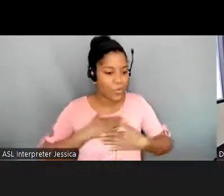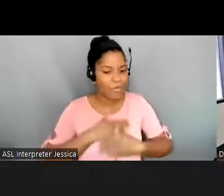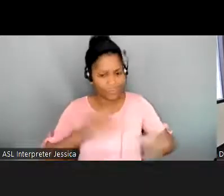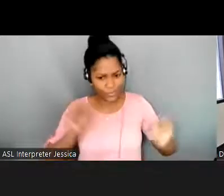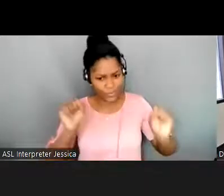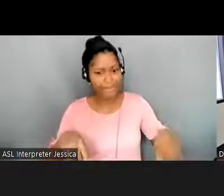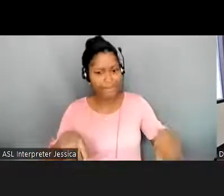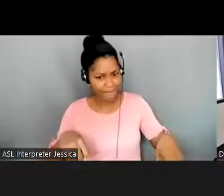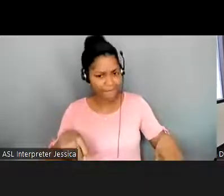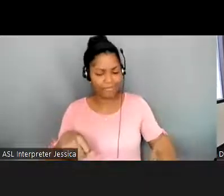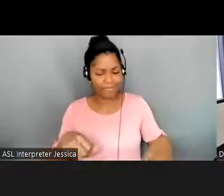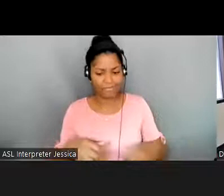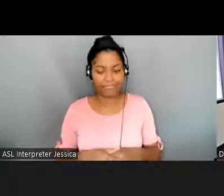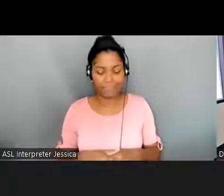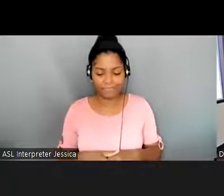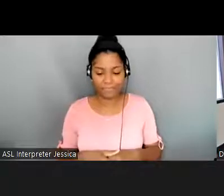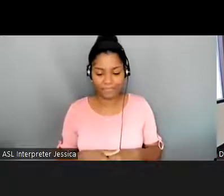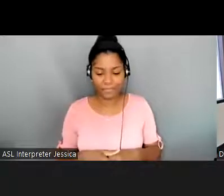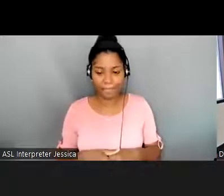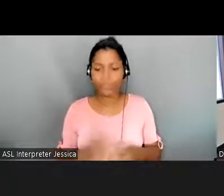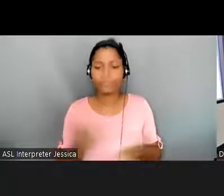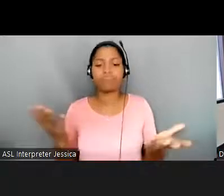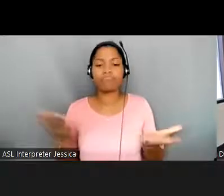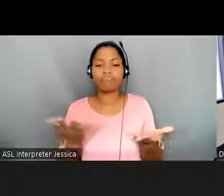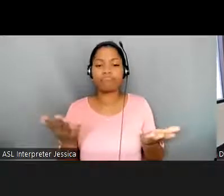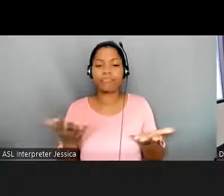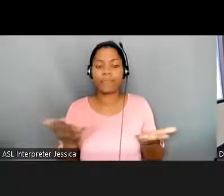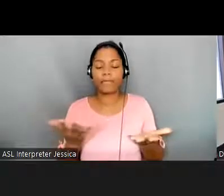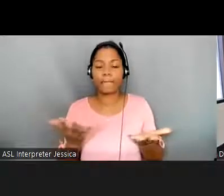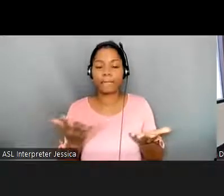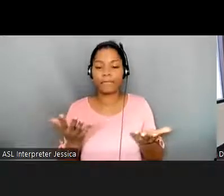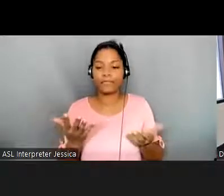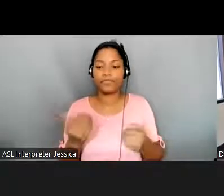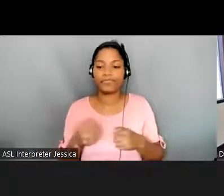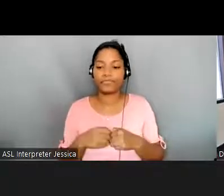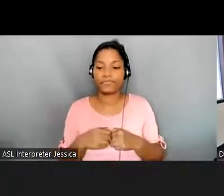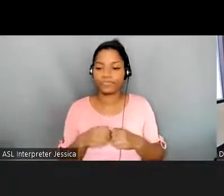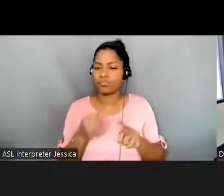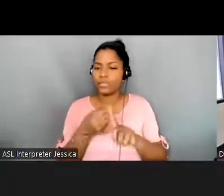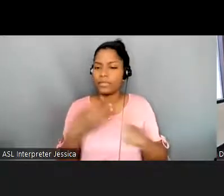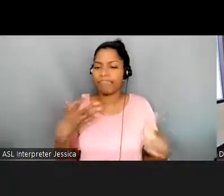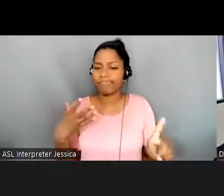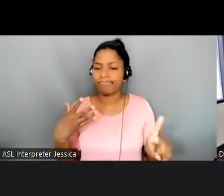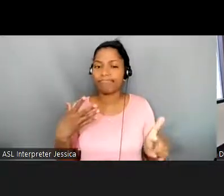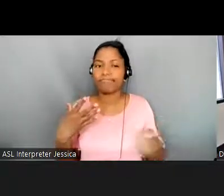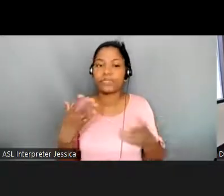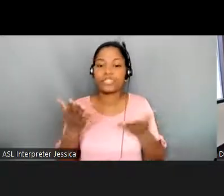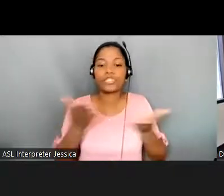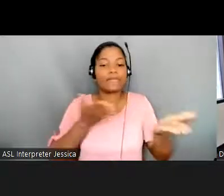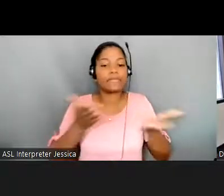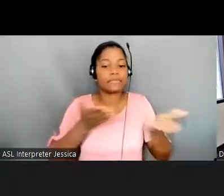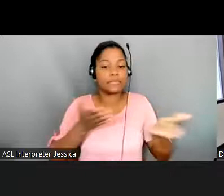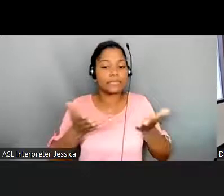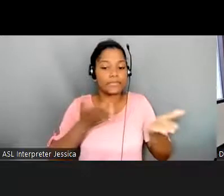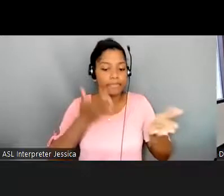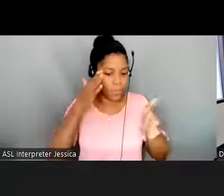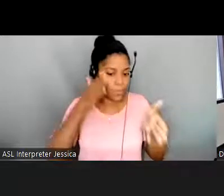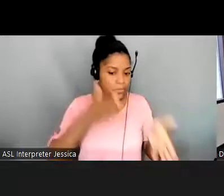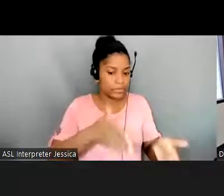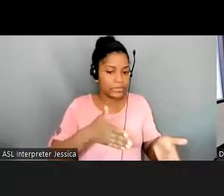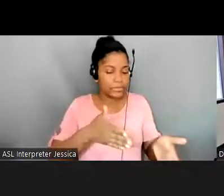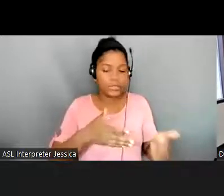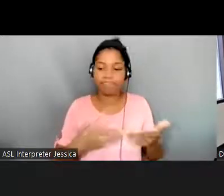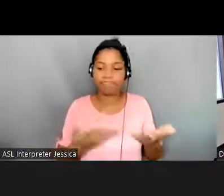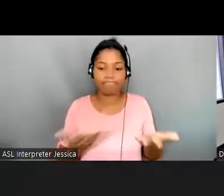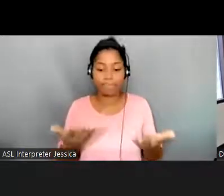of life. So what are they? We oftentimes describe them by the direction of service. Oftentimes